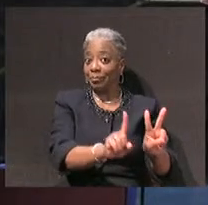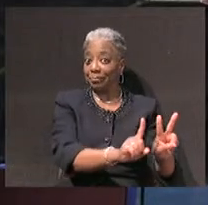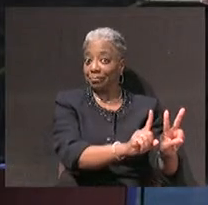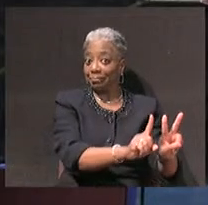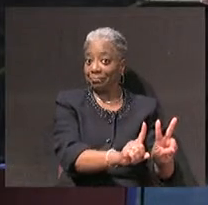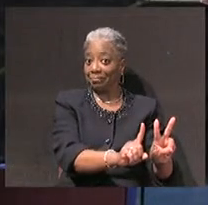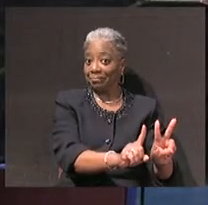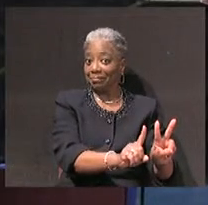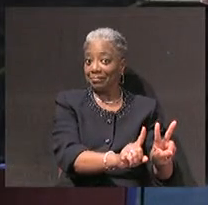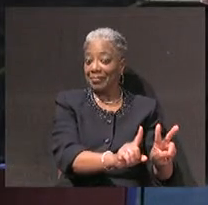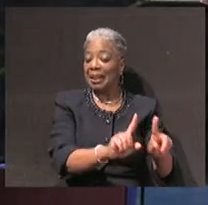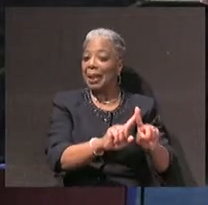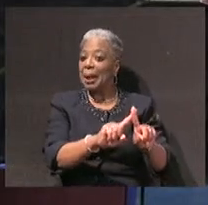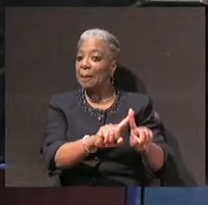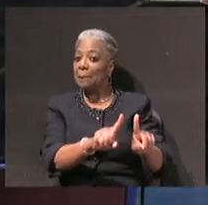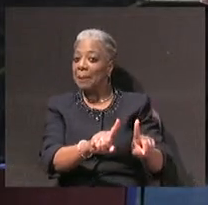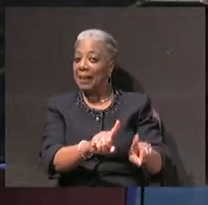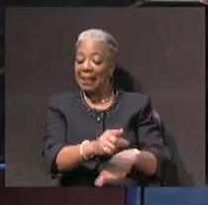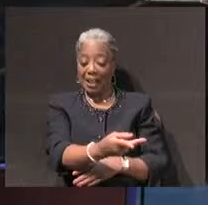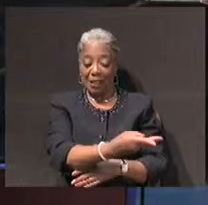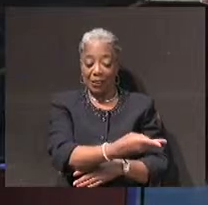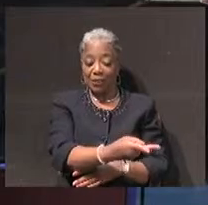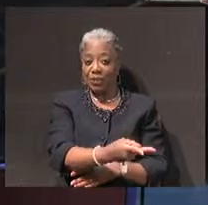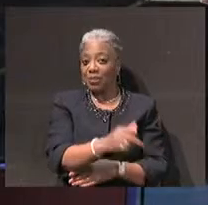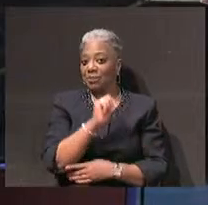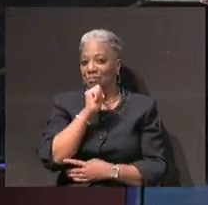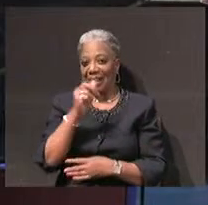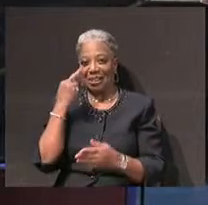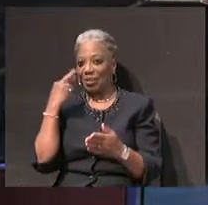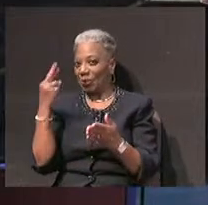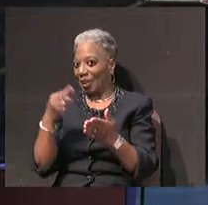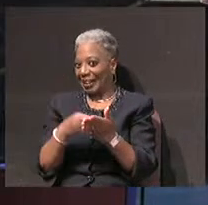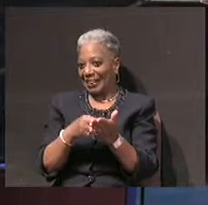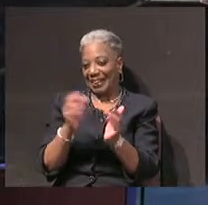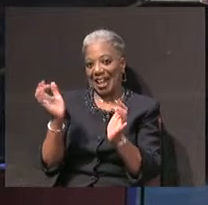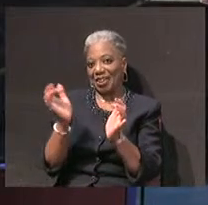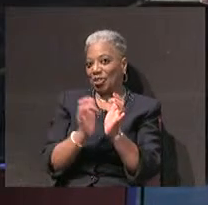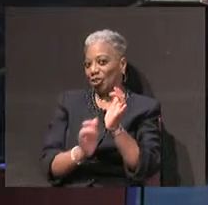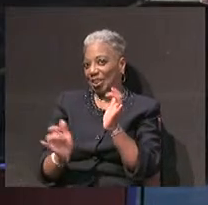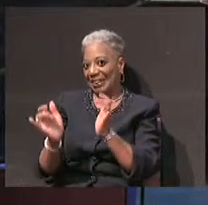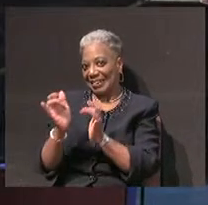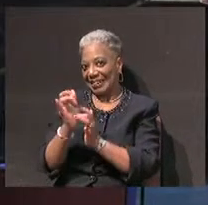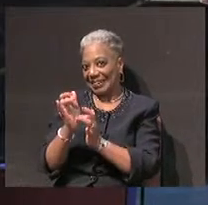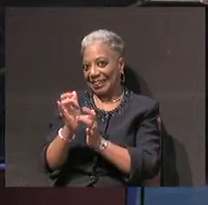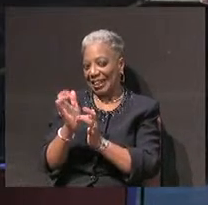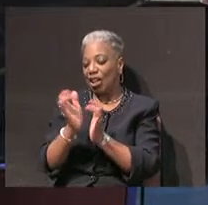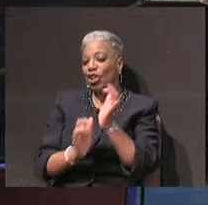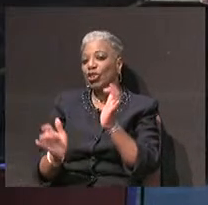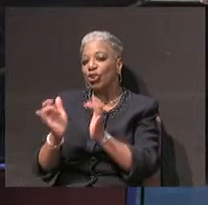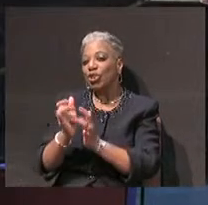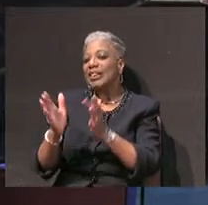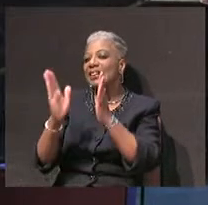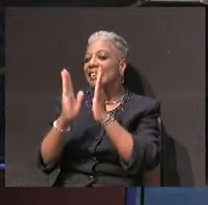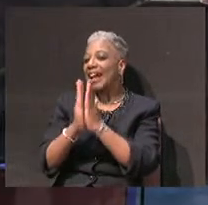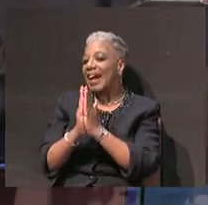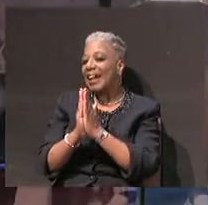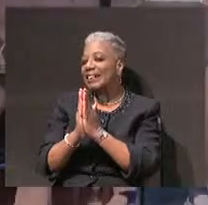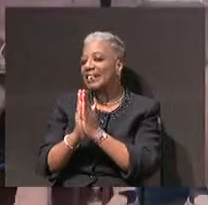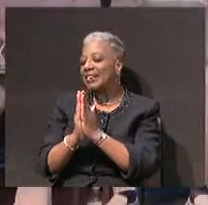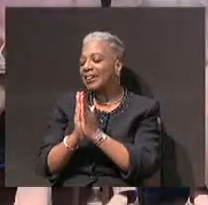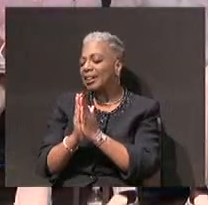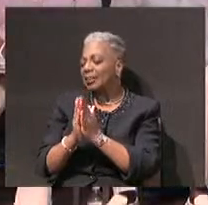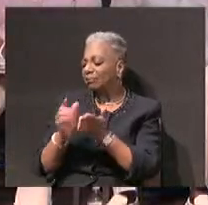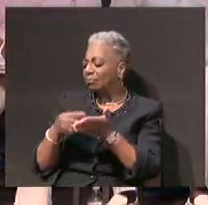But they were kept from recognizing him. He asked them, "What are you